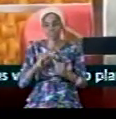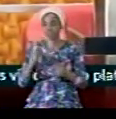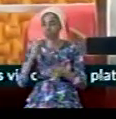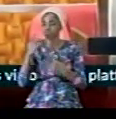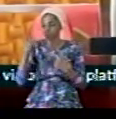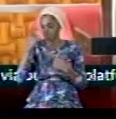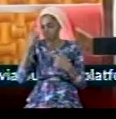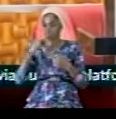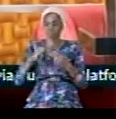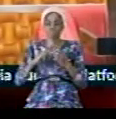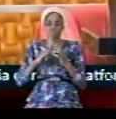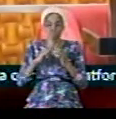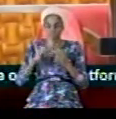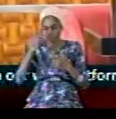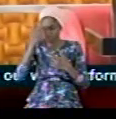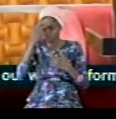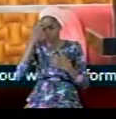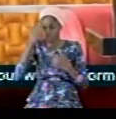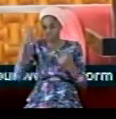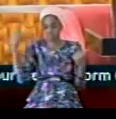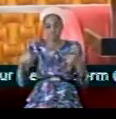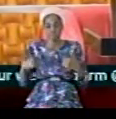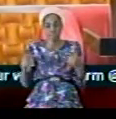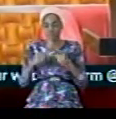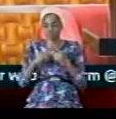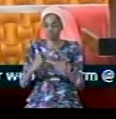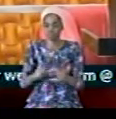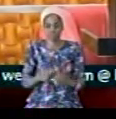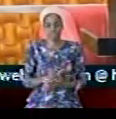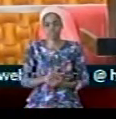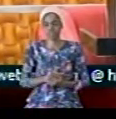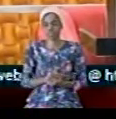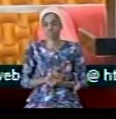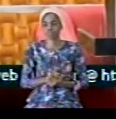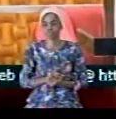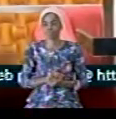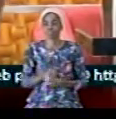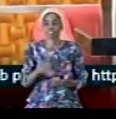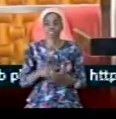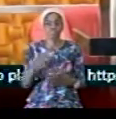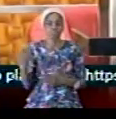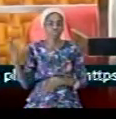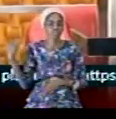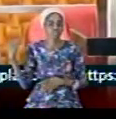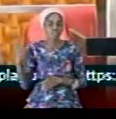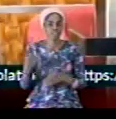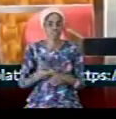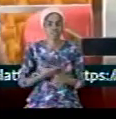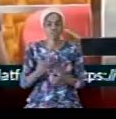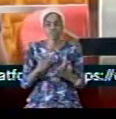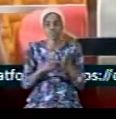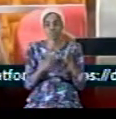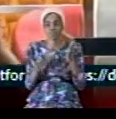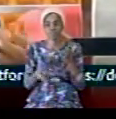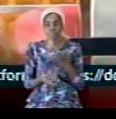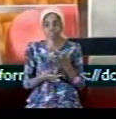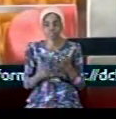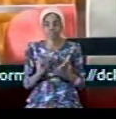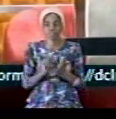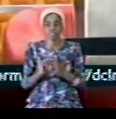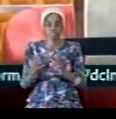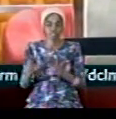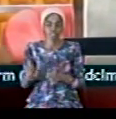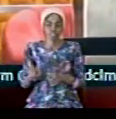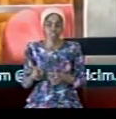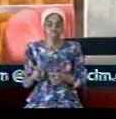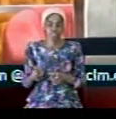my body, and very severe pain. Praise the Lord. It was last month's program. I attended the program.